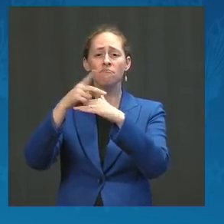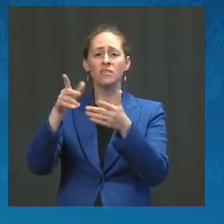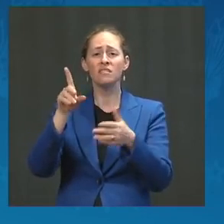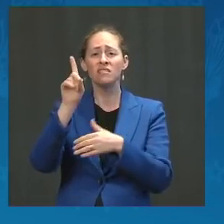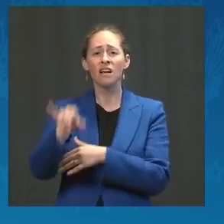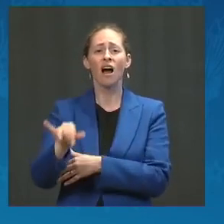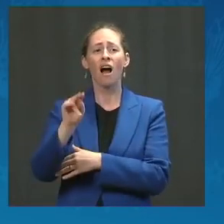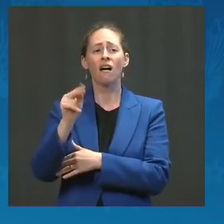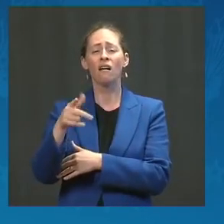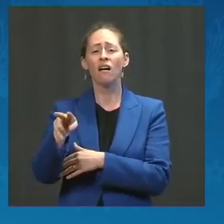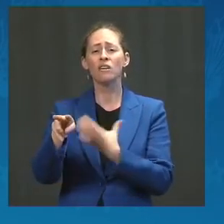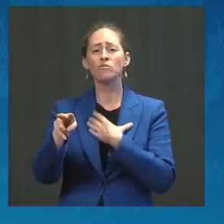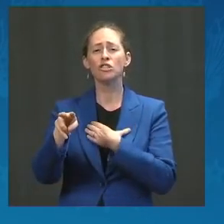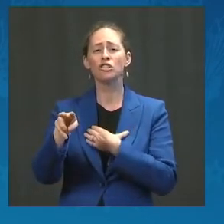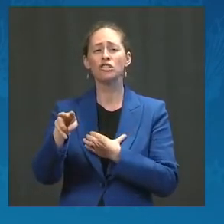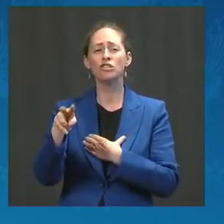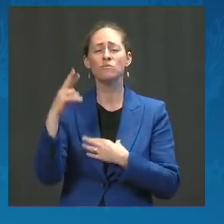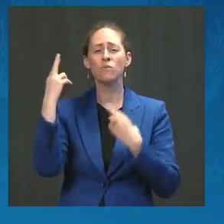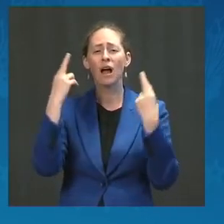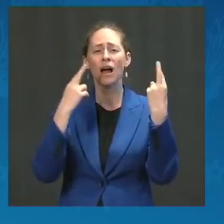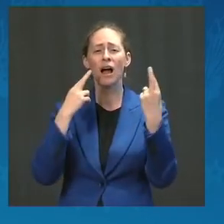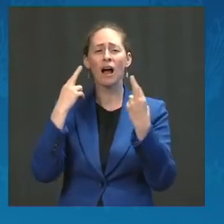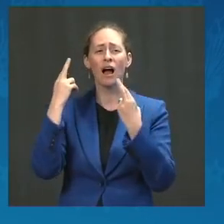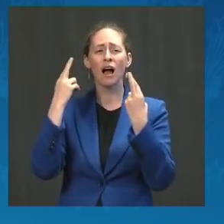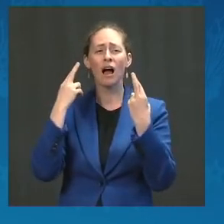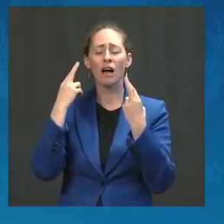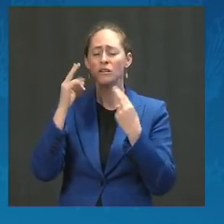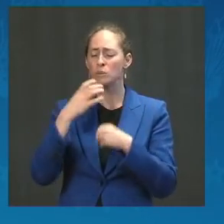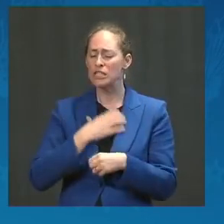got vaccinated, if I just."